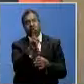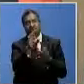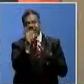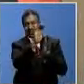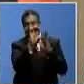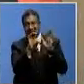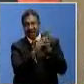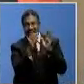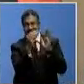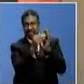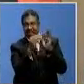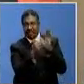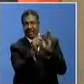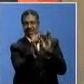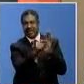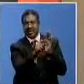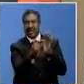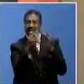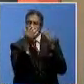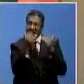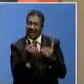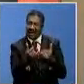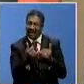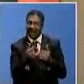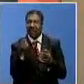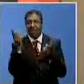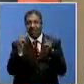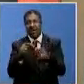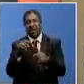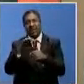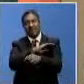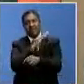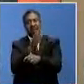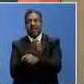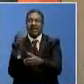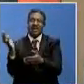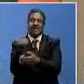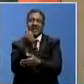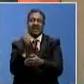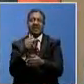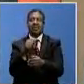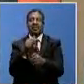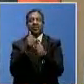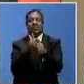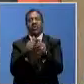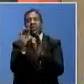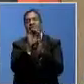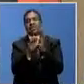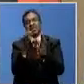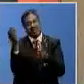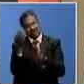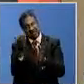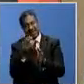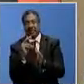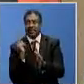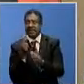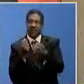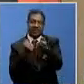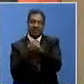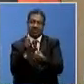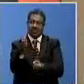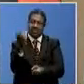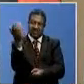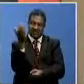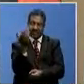on unconstitutional takeover of power does not support any form of unconstitutional change.